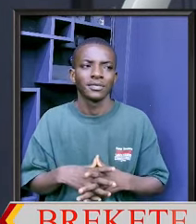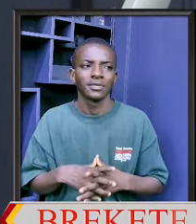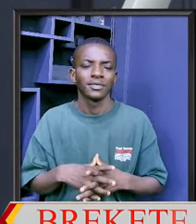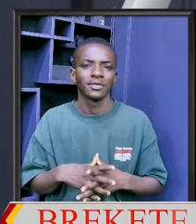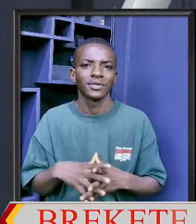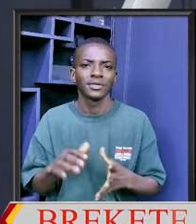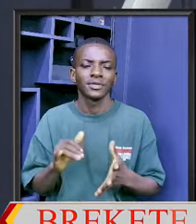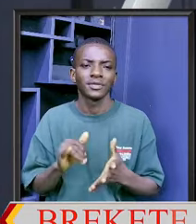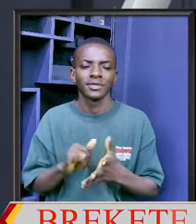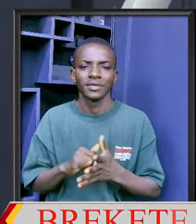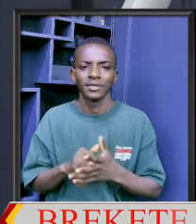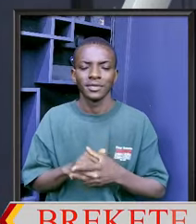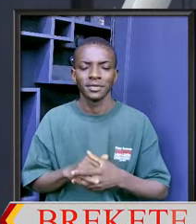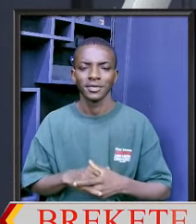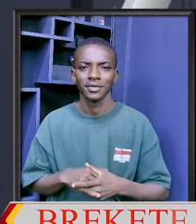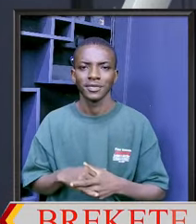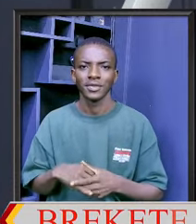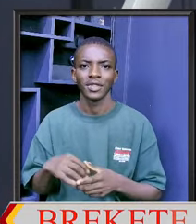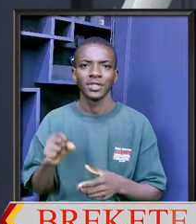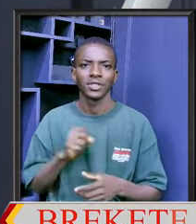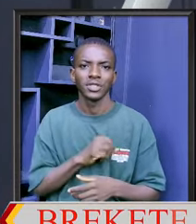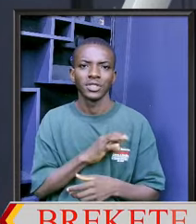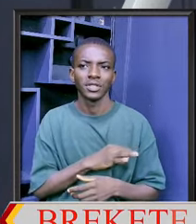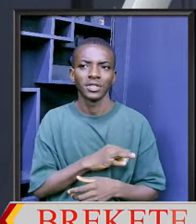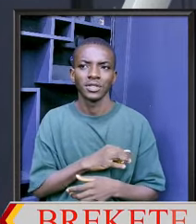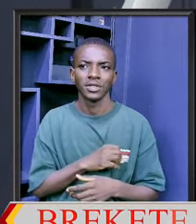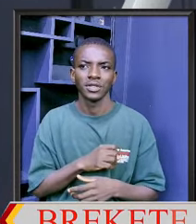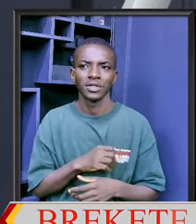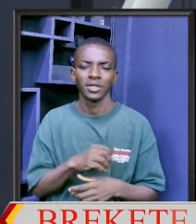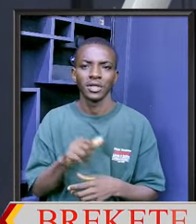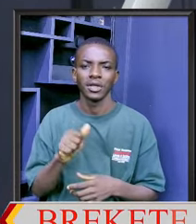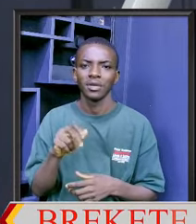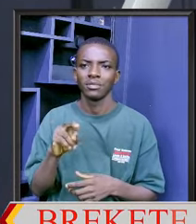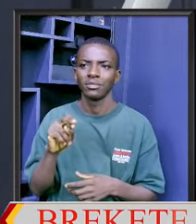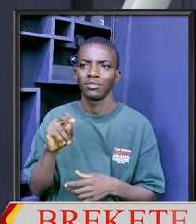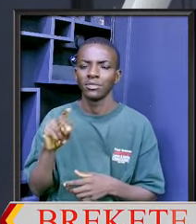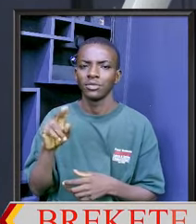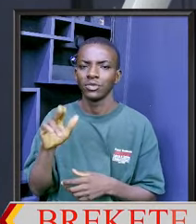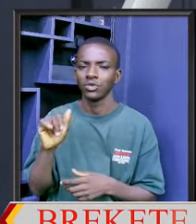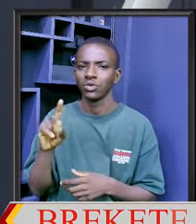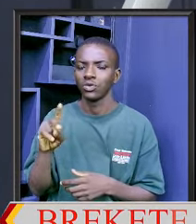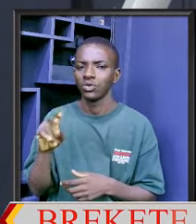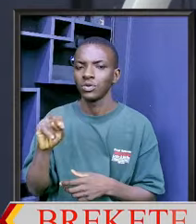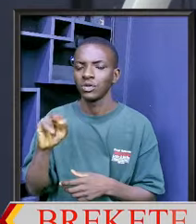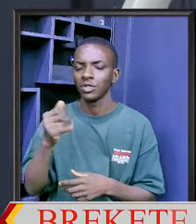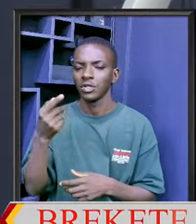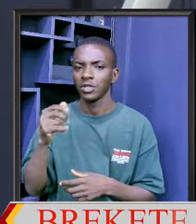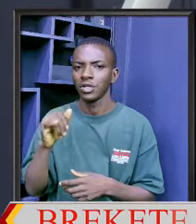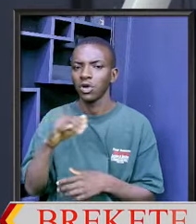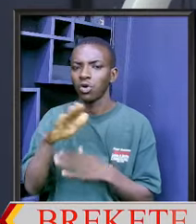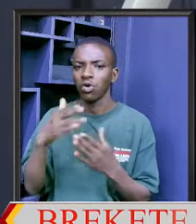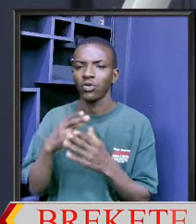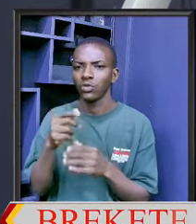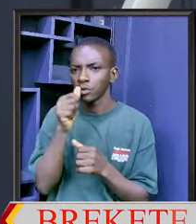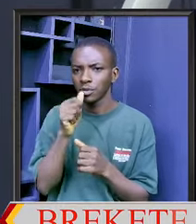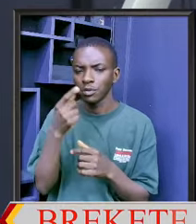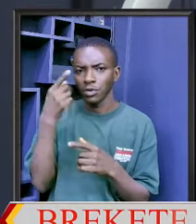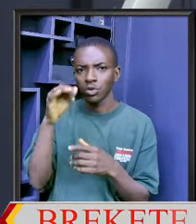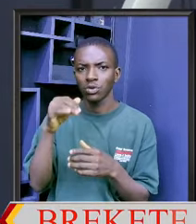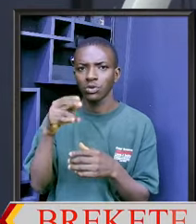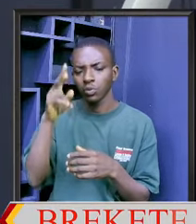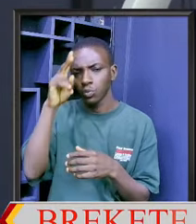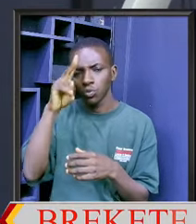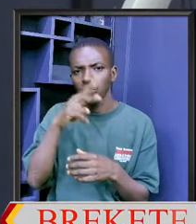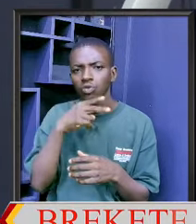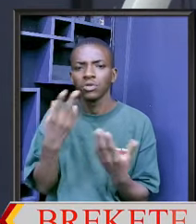Now make Senator Abdul Ningi they talk. And we all of us keep quiet because we be